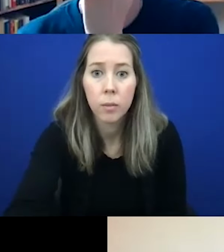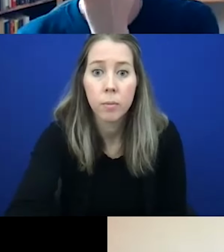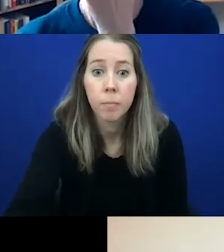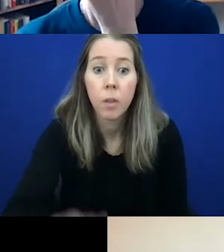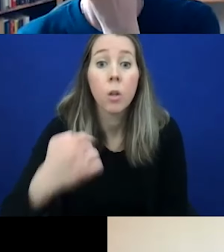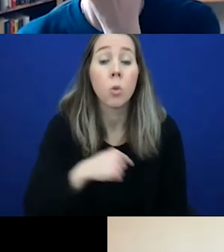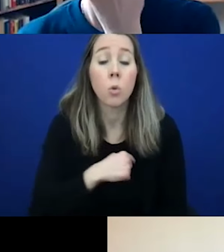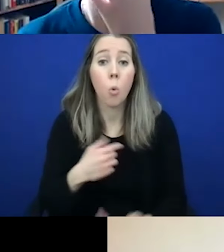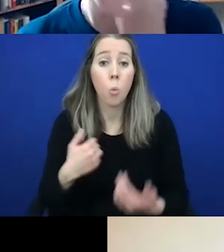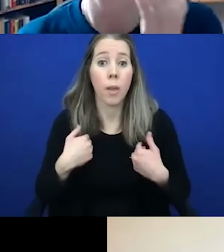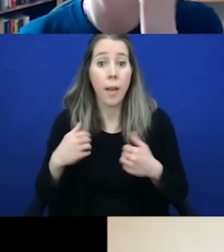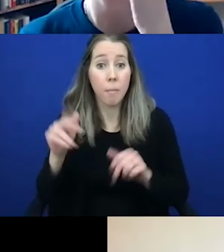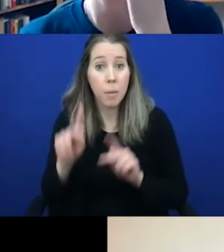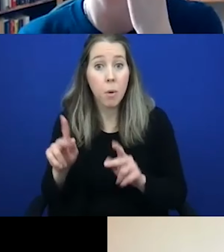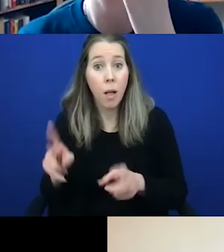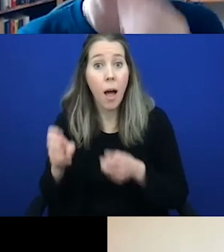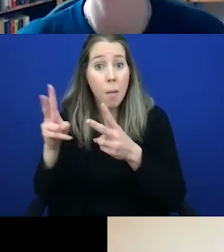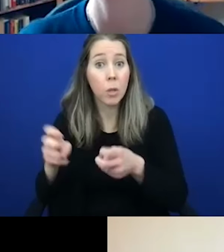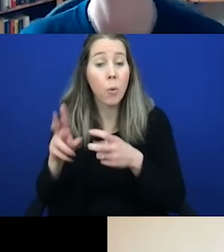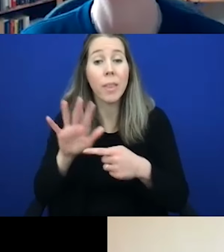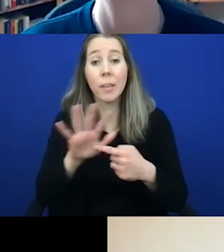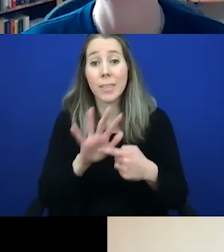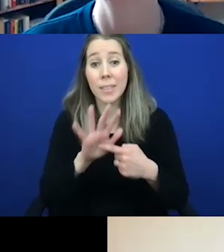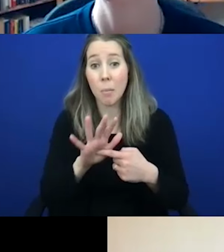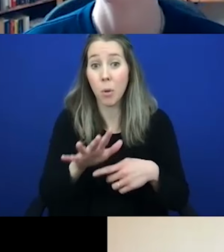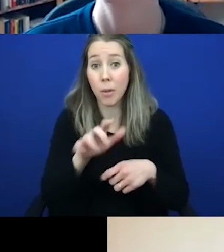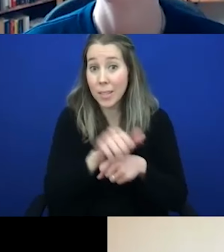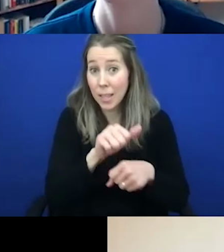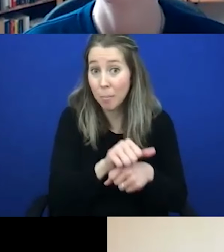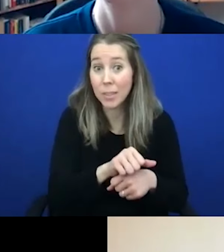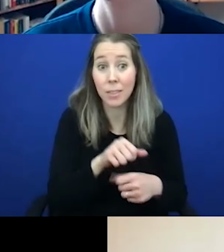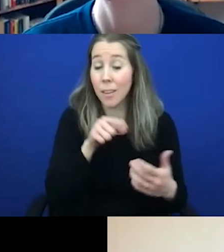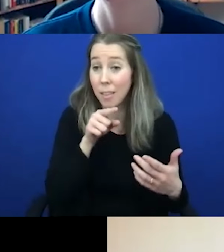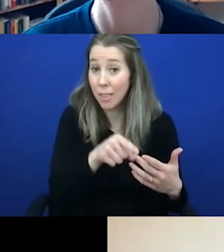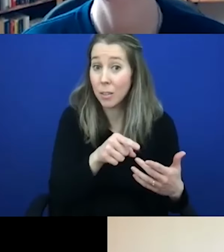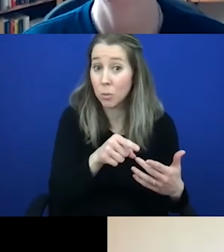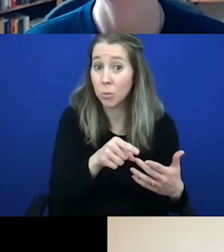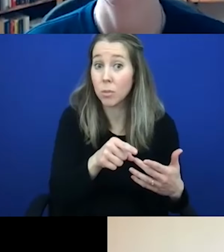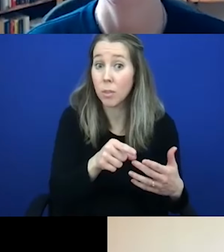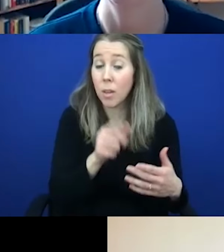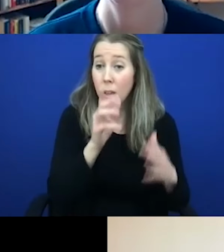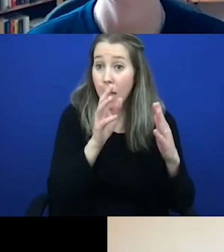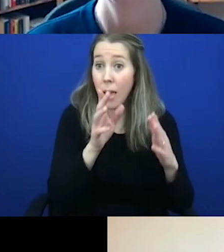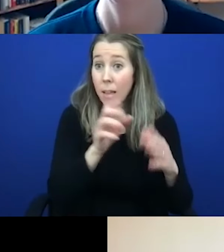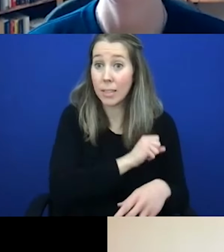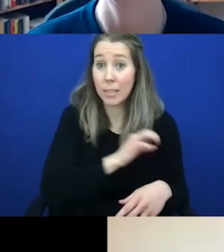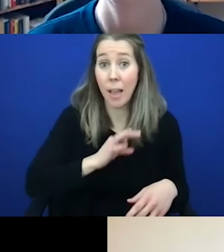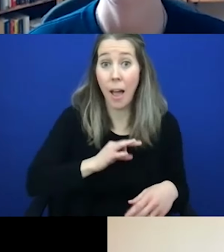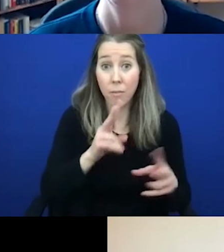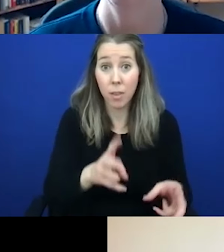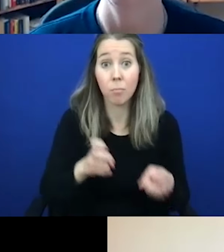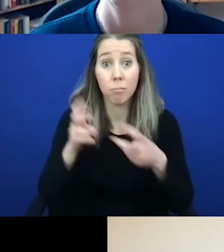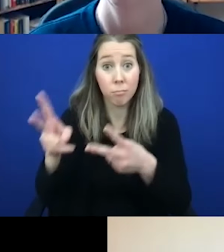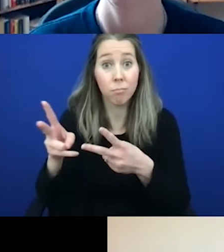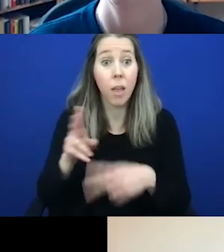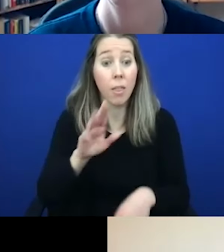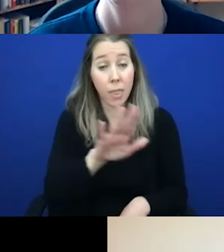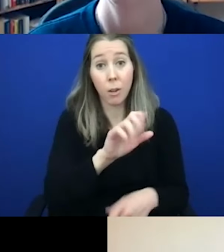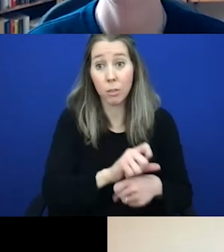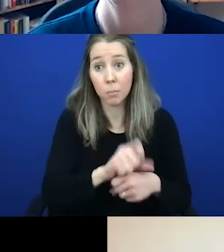upload their sample assignments. And so that's where these were pulled from. And this was a faculty member that said, here was the assignment. And you are correct. It was